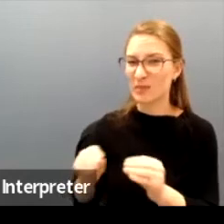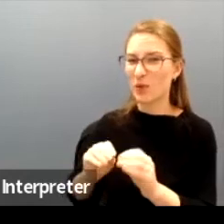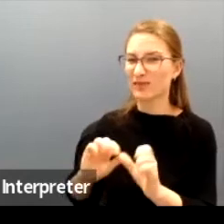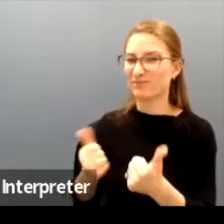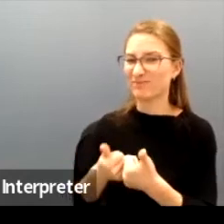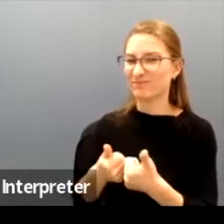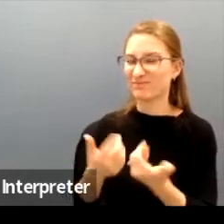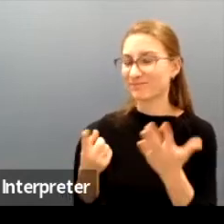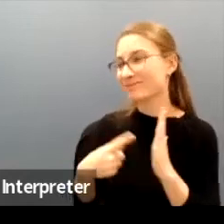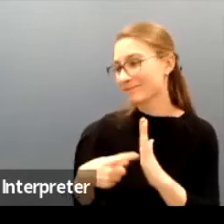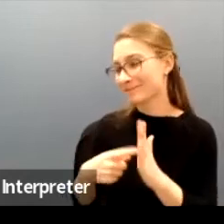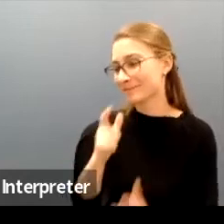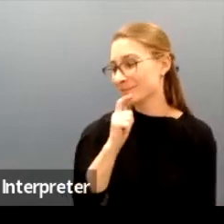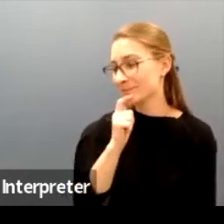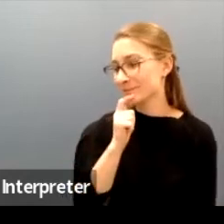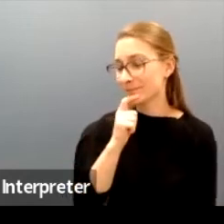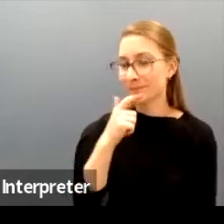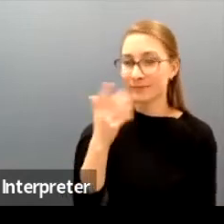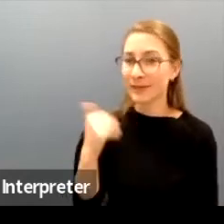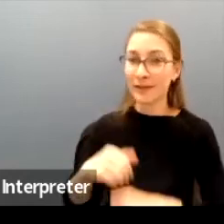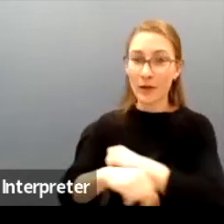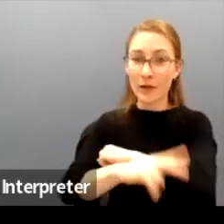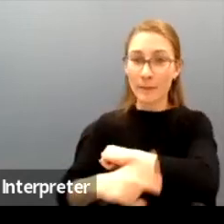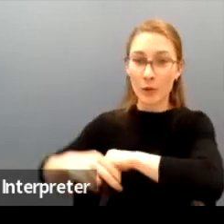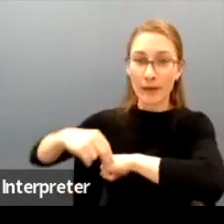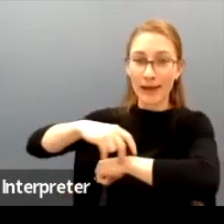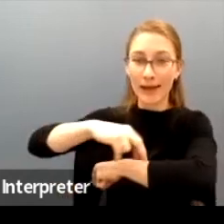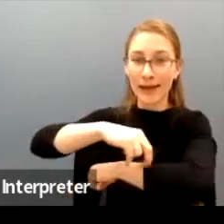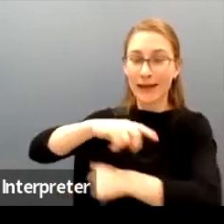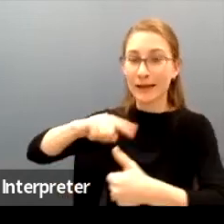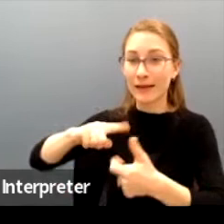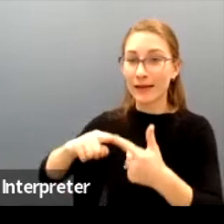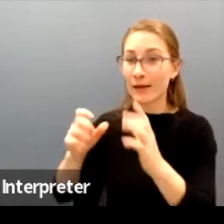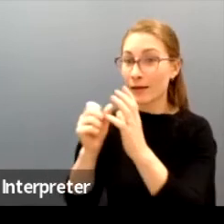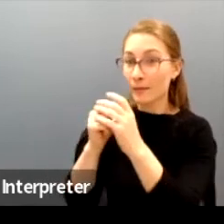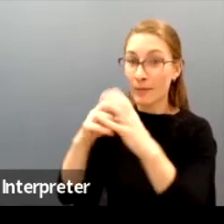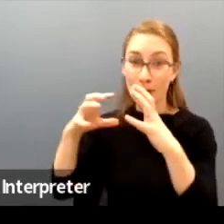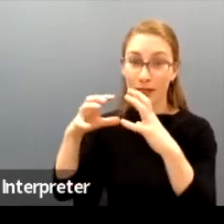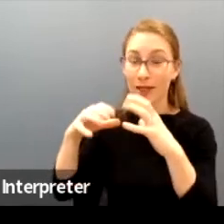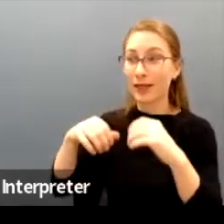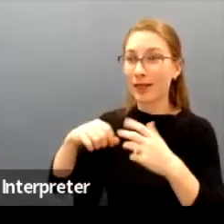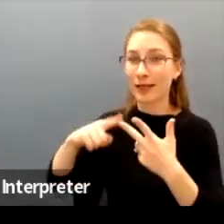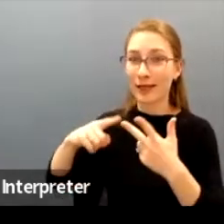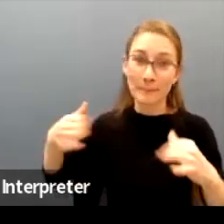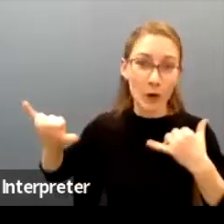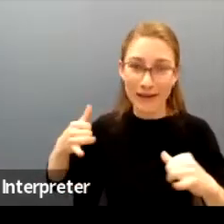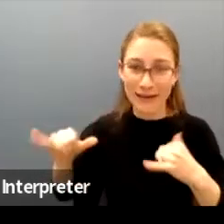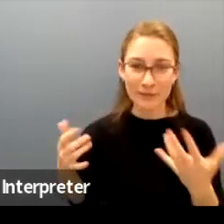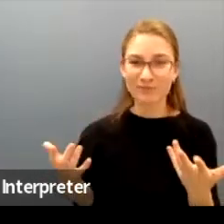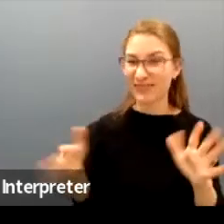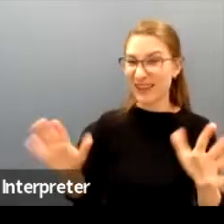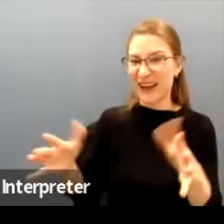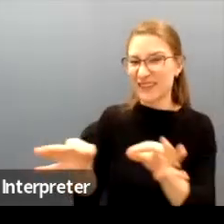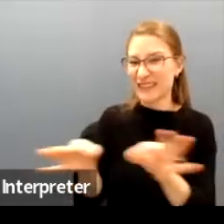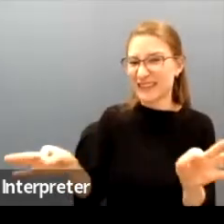like mermaid, bubble, party. So I made a sentence, kind of, I